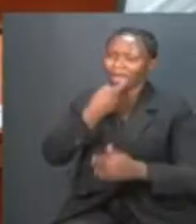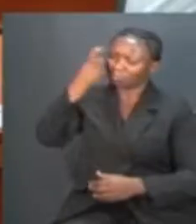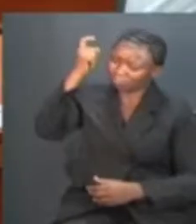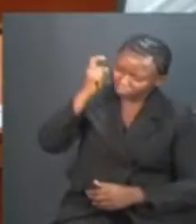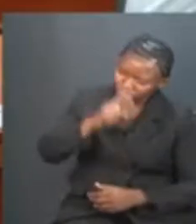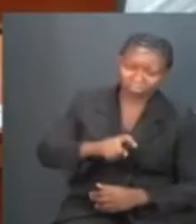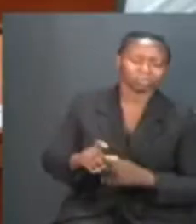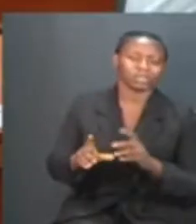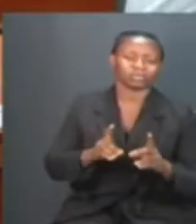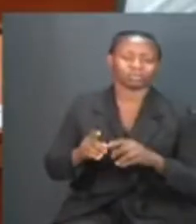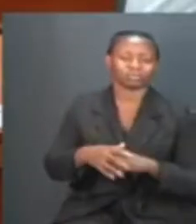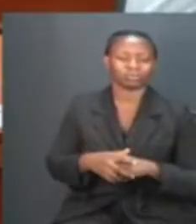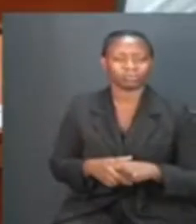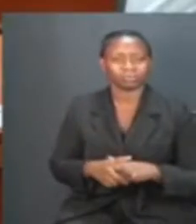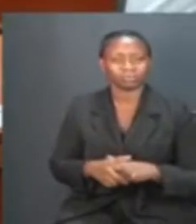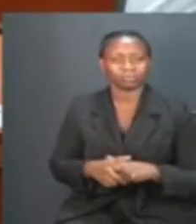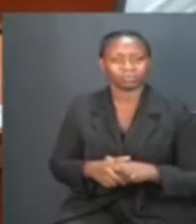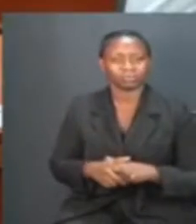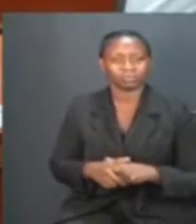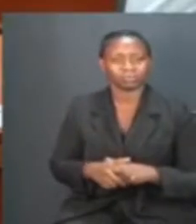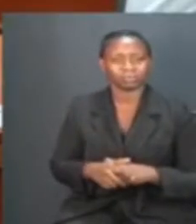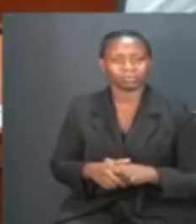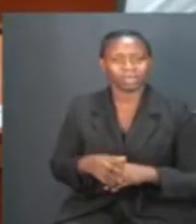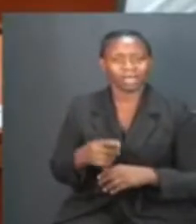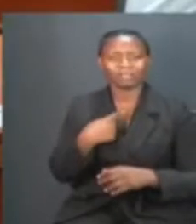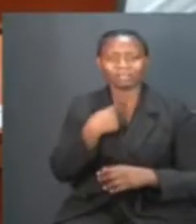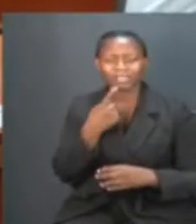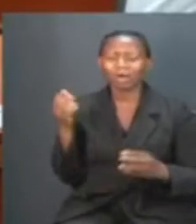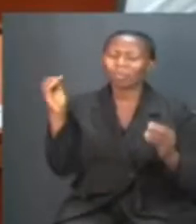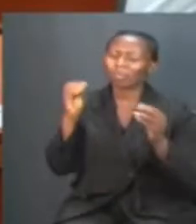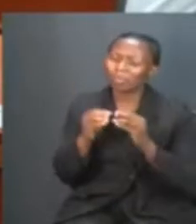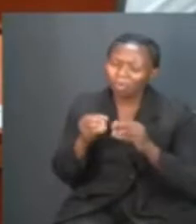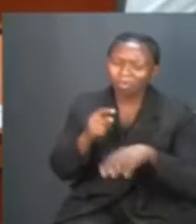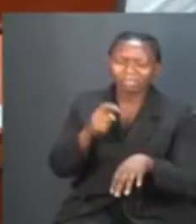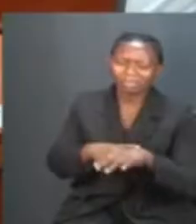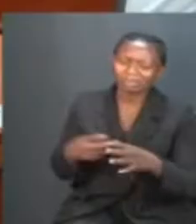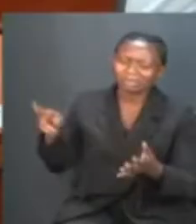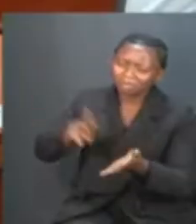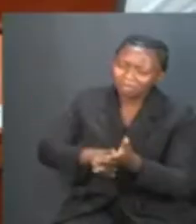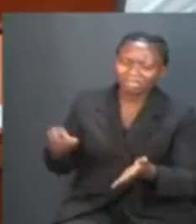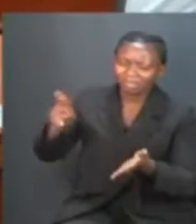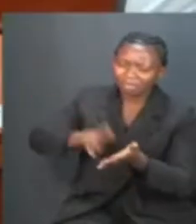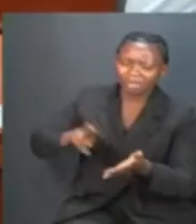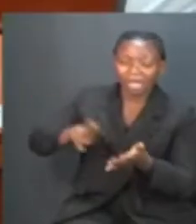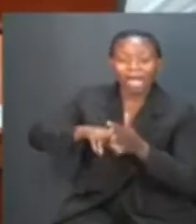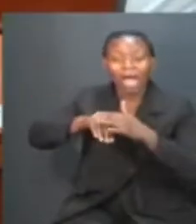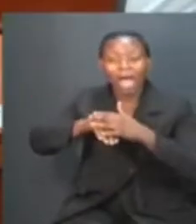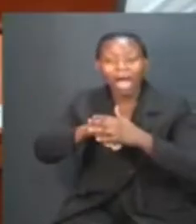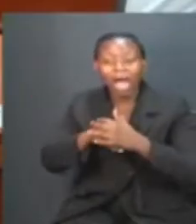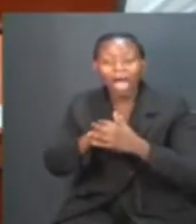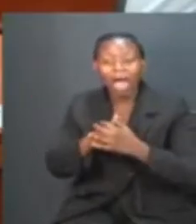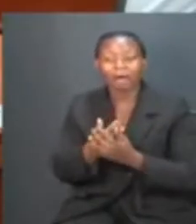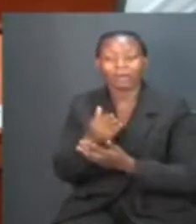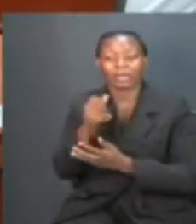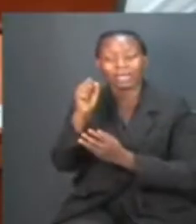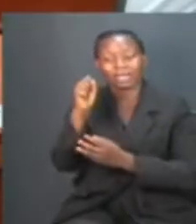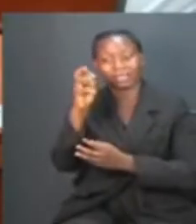with. I have said this time and time again. How will your